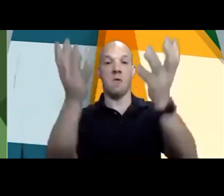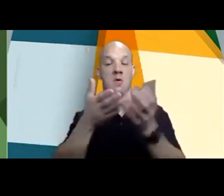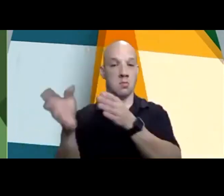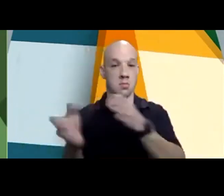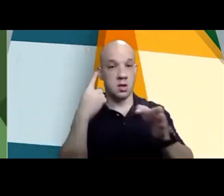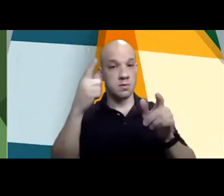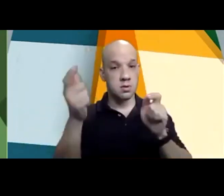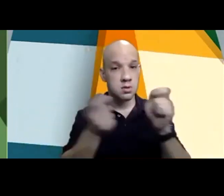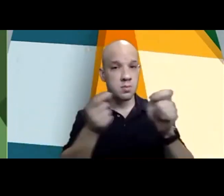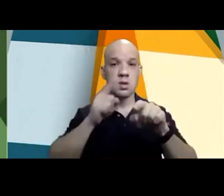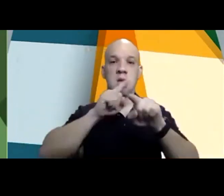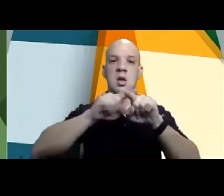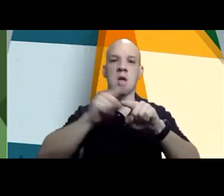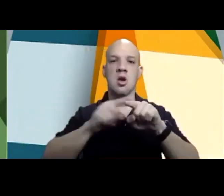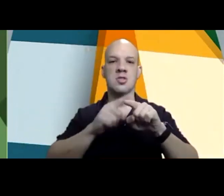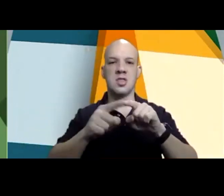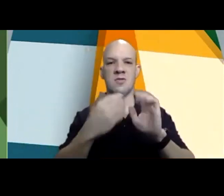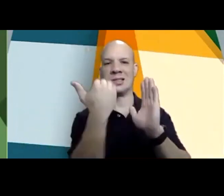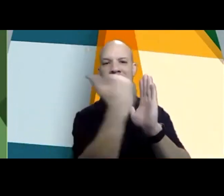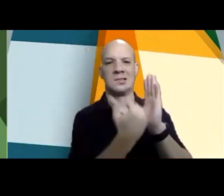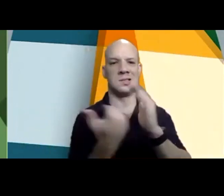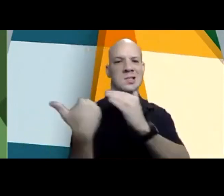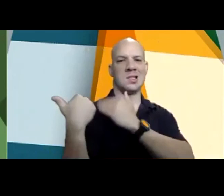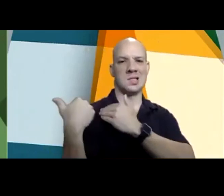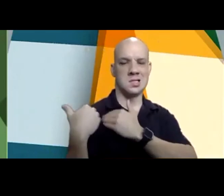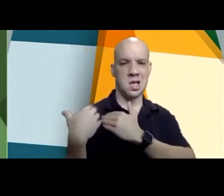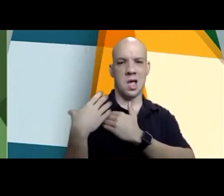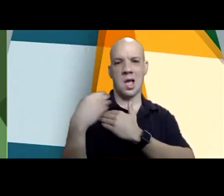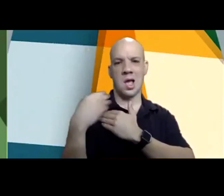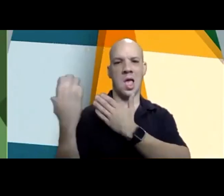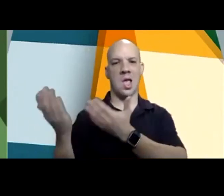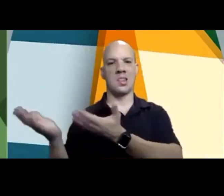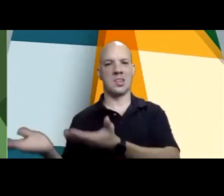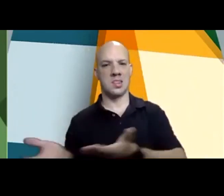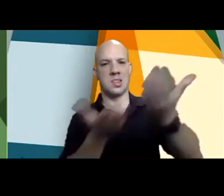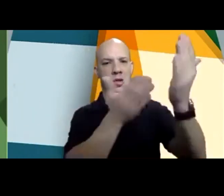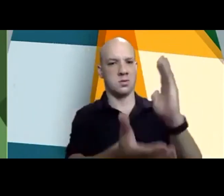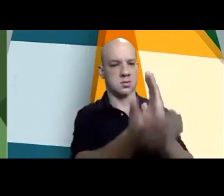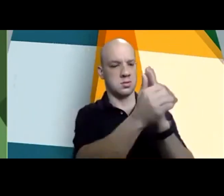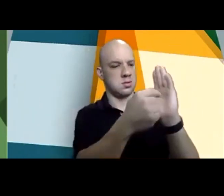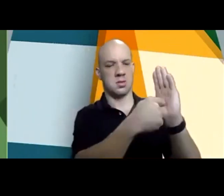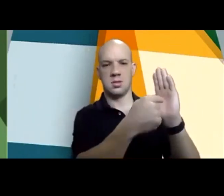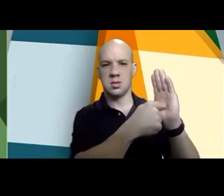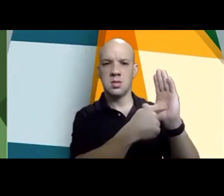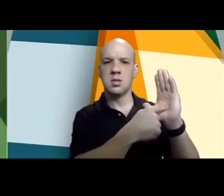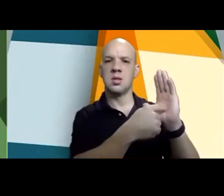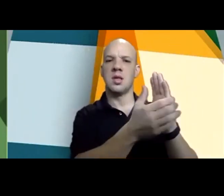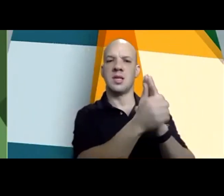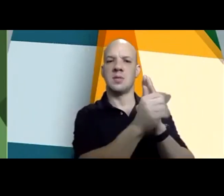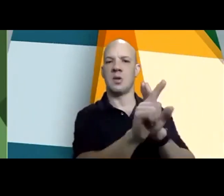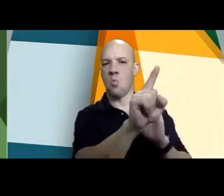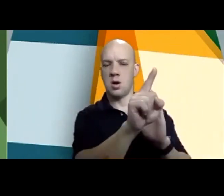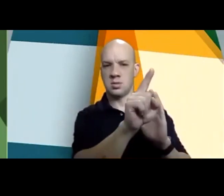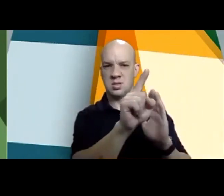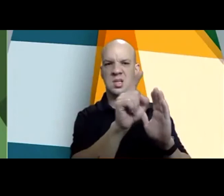different subtasks and deliverables listed in attachment 1, the scope of services.